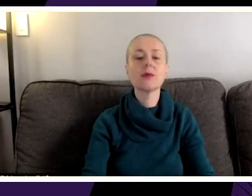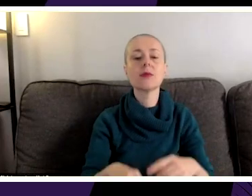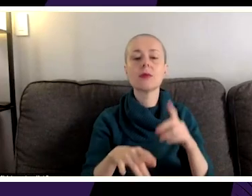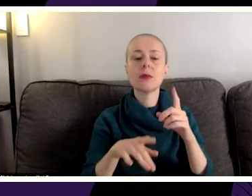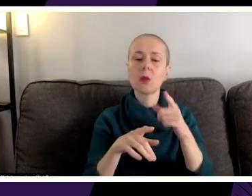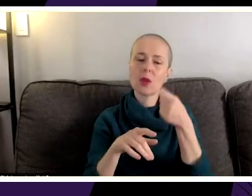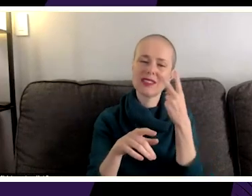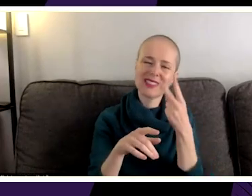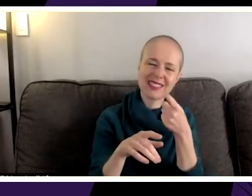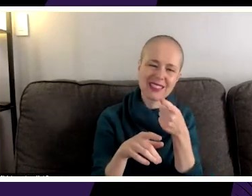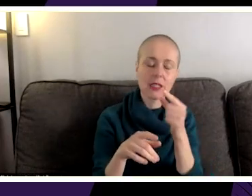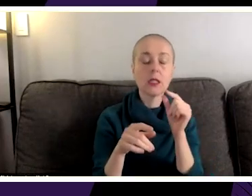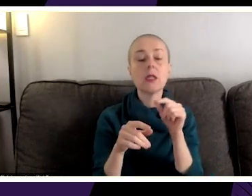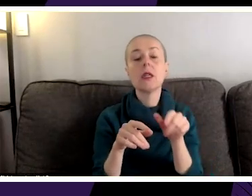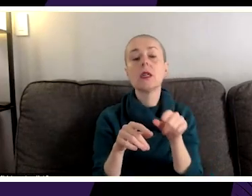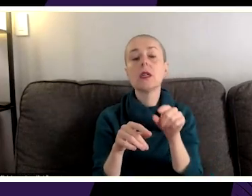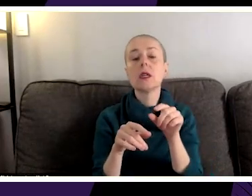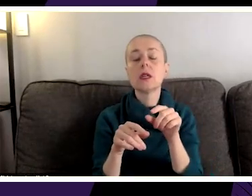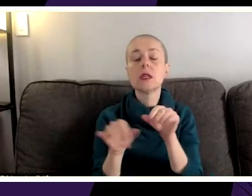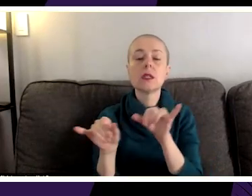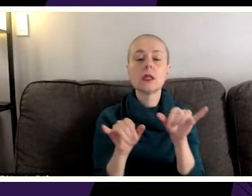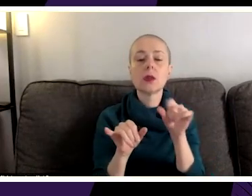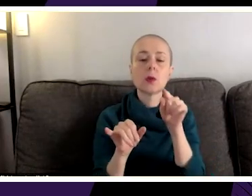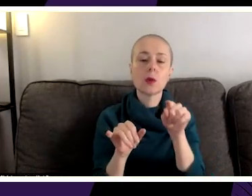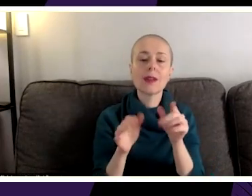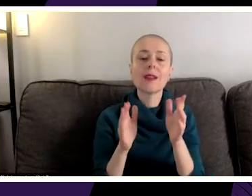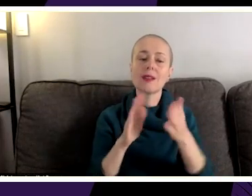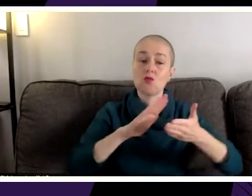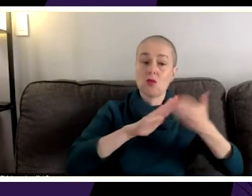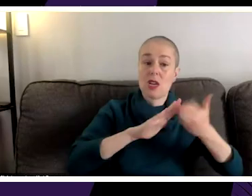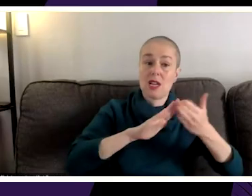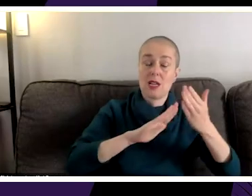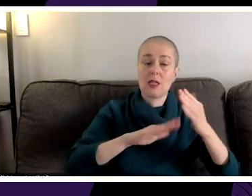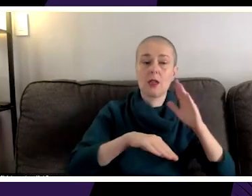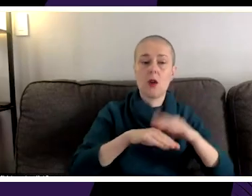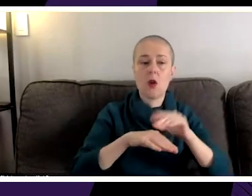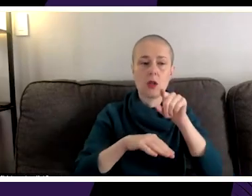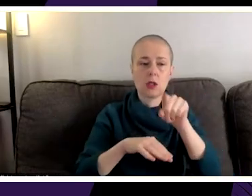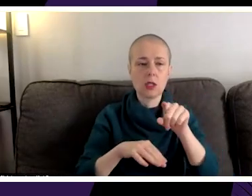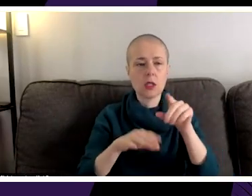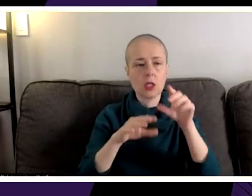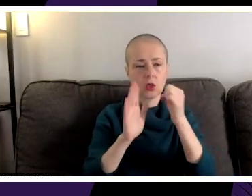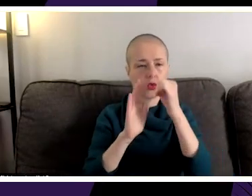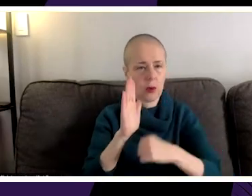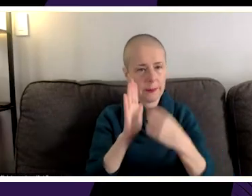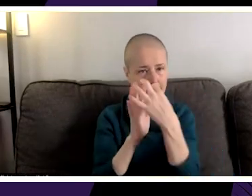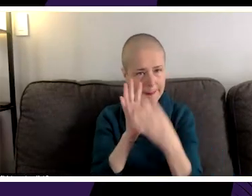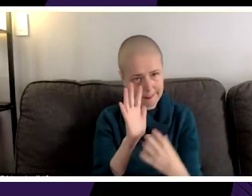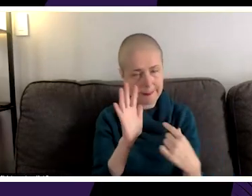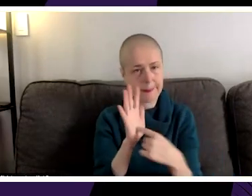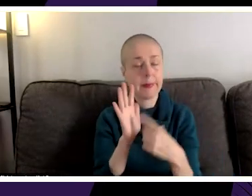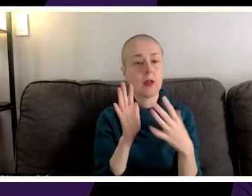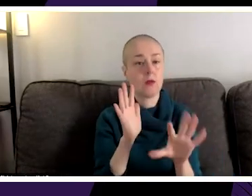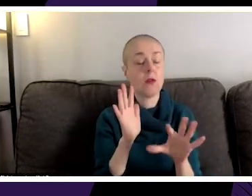in p5.js website, it is also an action that runs on the node.js script. So basically, there's a script written that